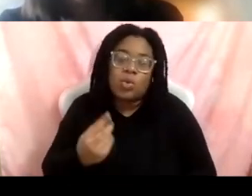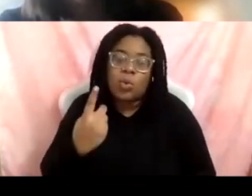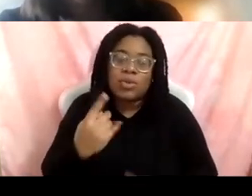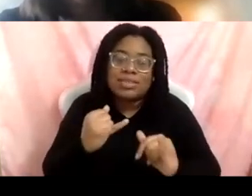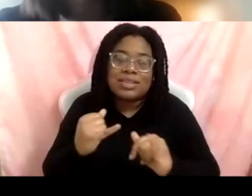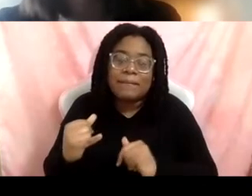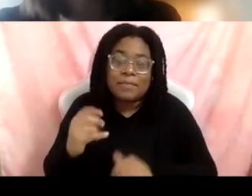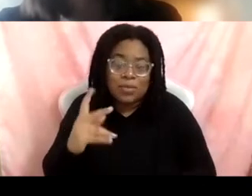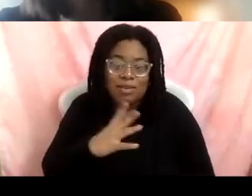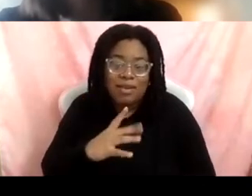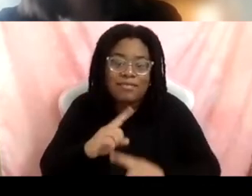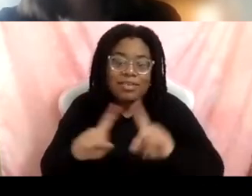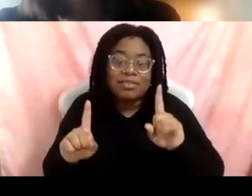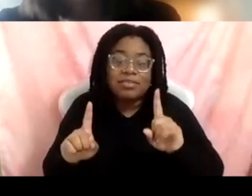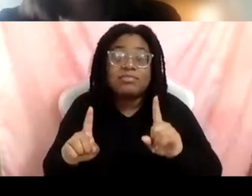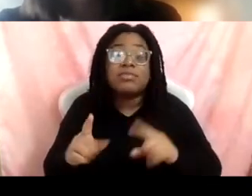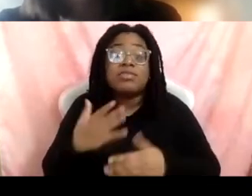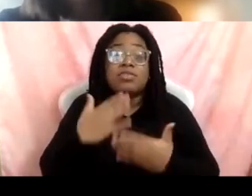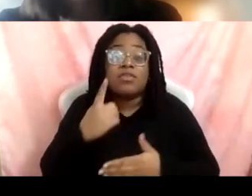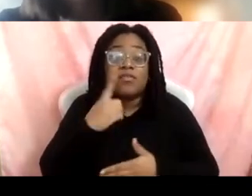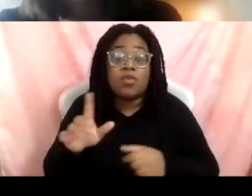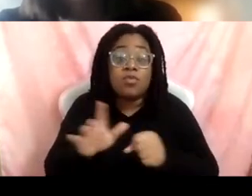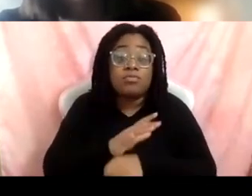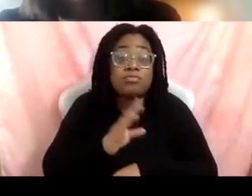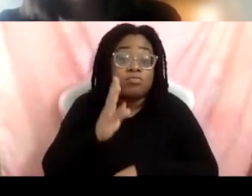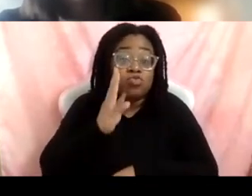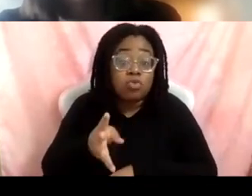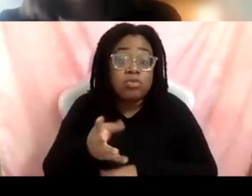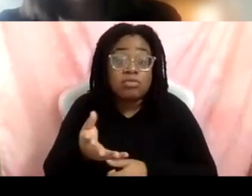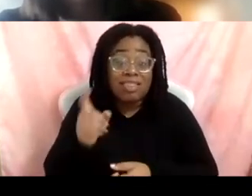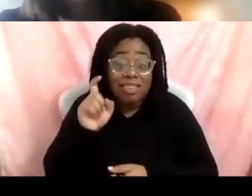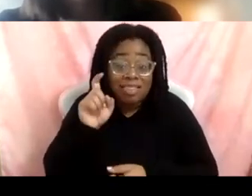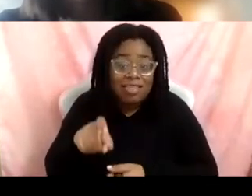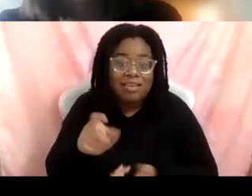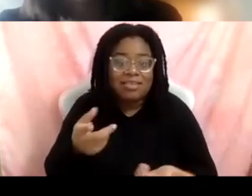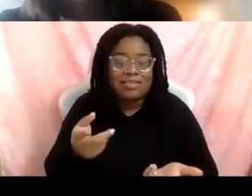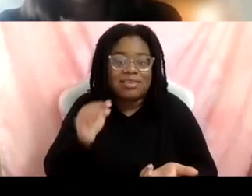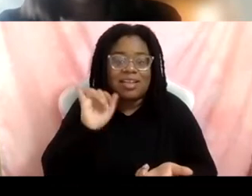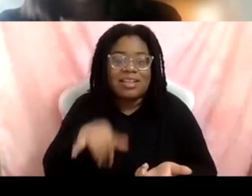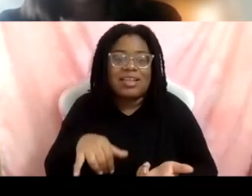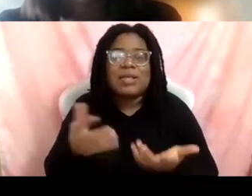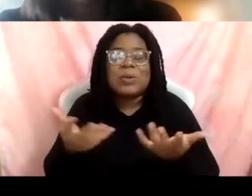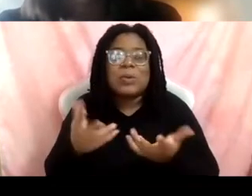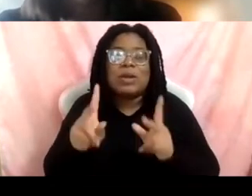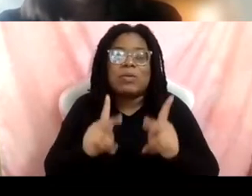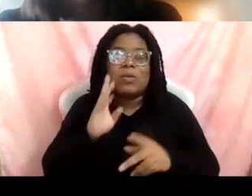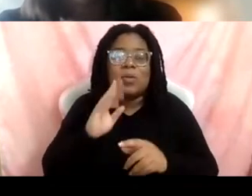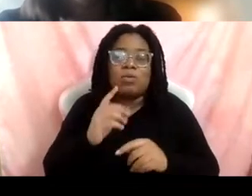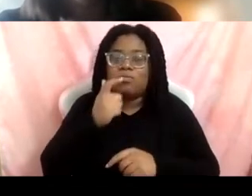your differences, as long as you're able to maximize your full creative, which is ultimately what people are going to be watching on the screen.